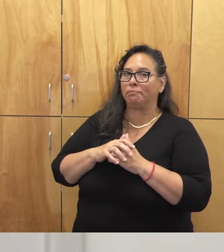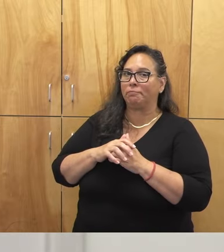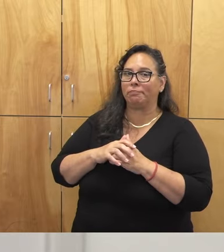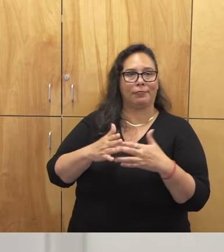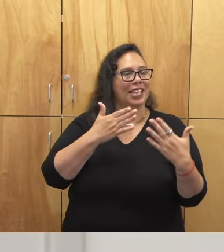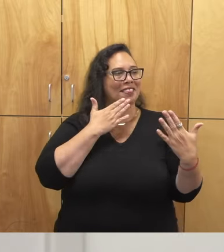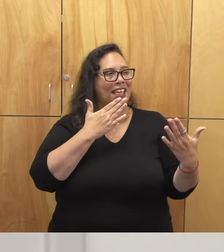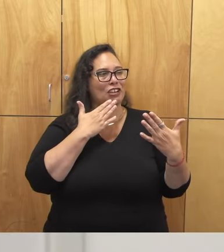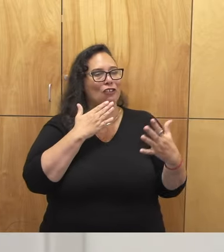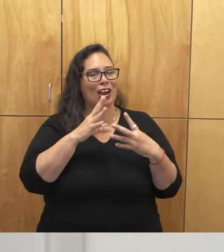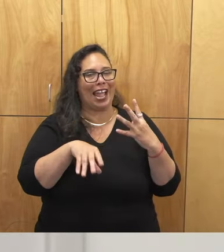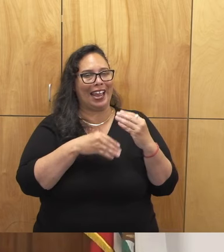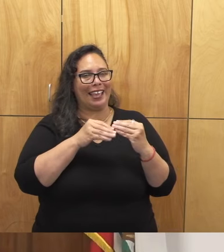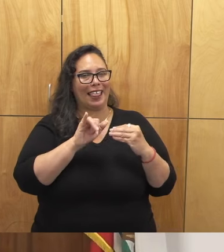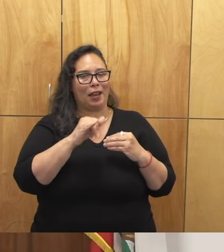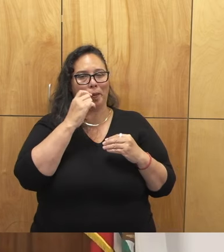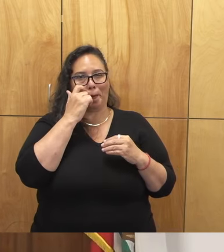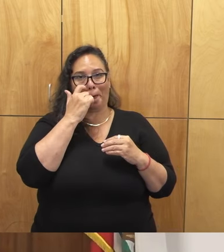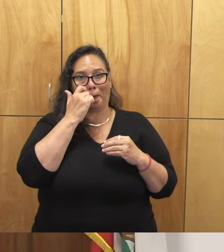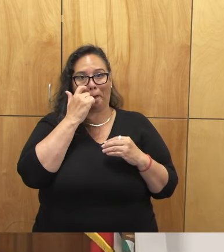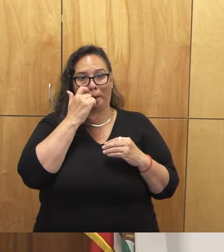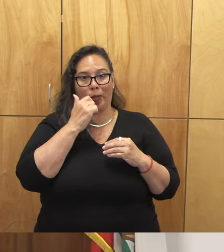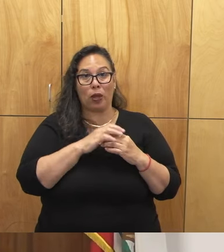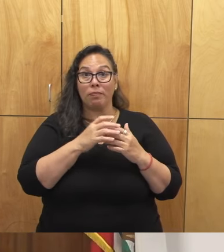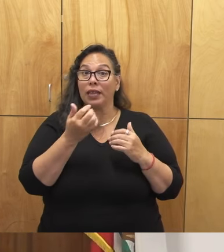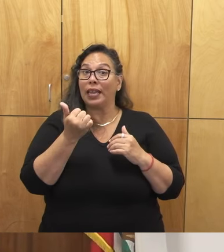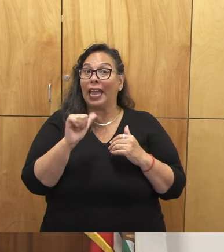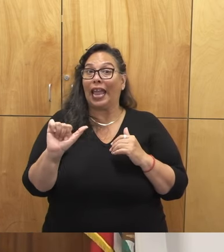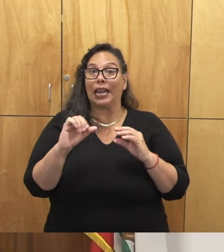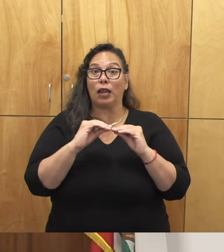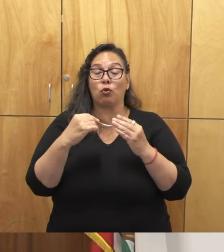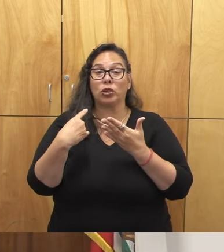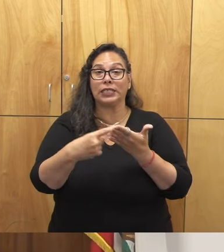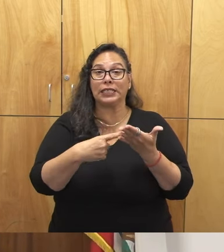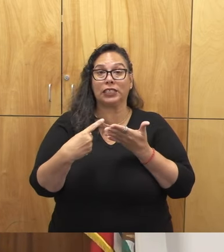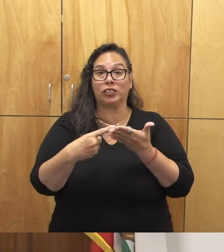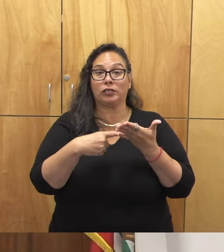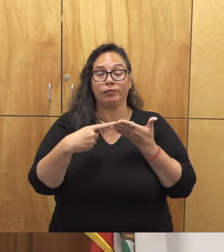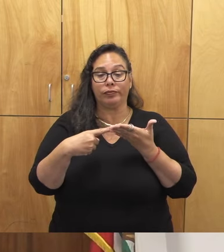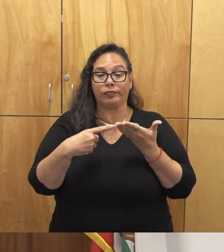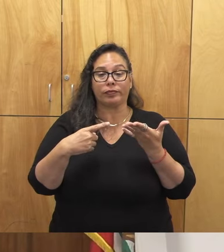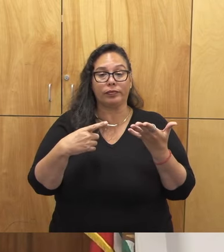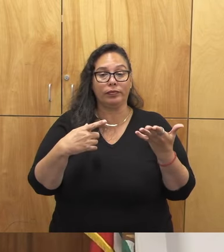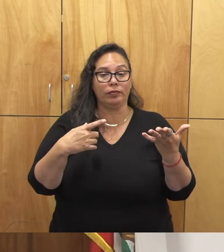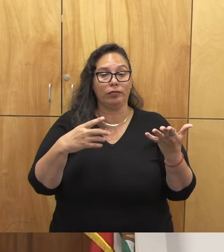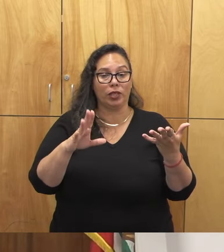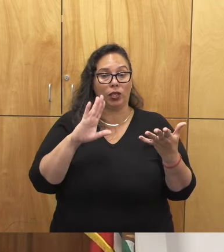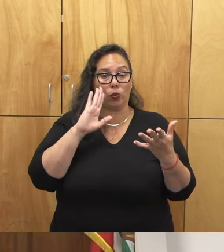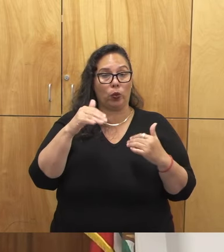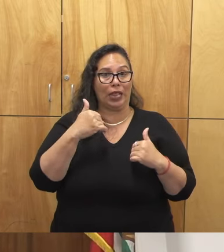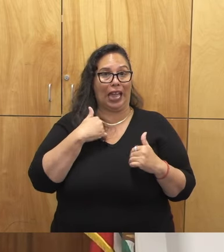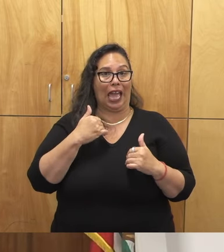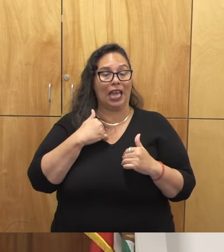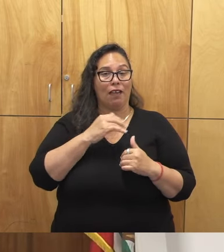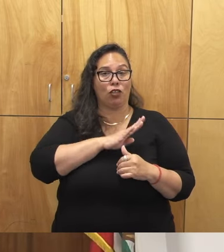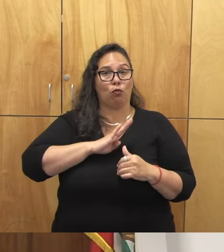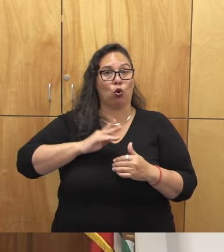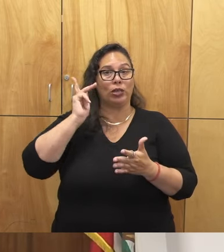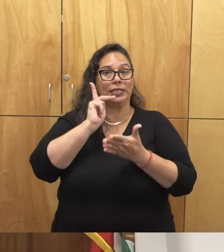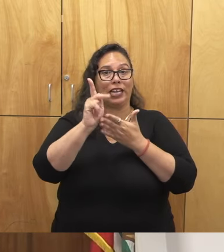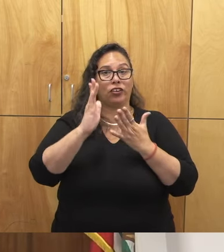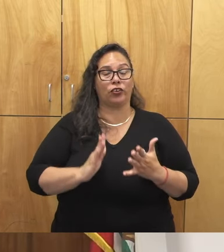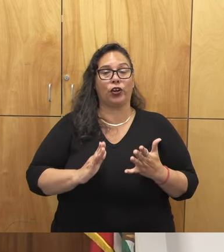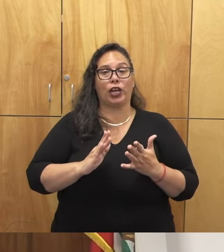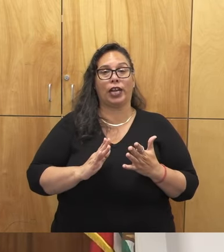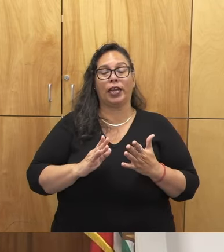Thank you for adding that. Okay, unless there's any further discussion, then we will have our board secretary take a roll call